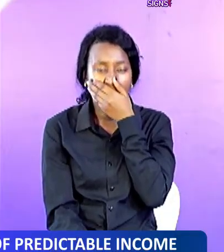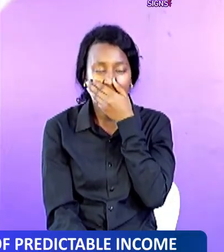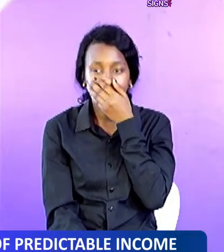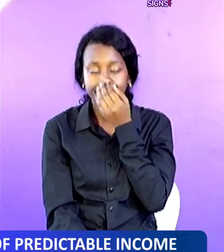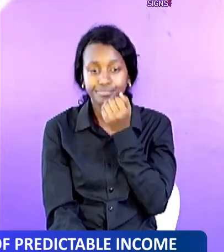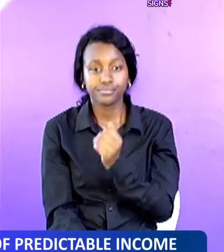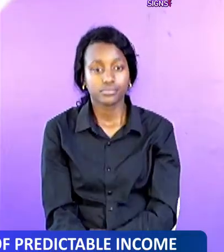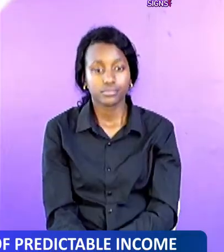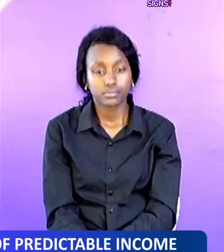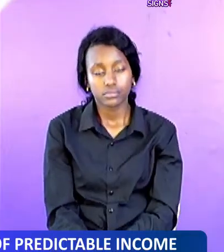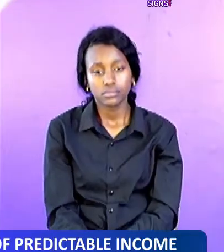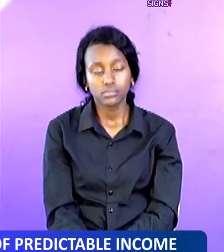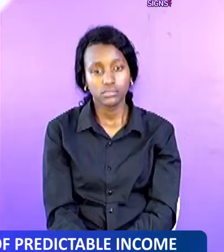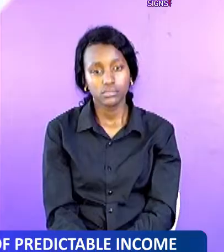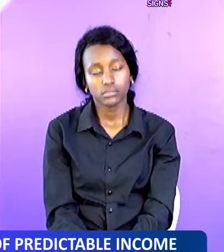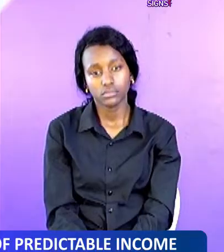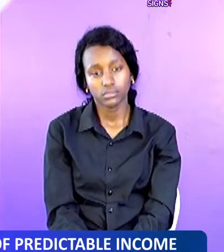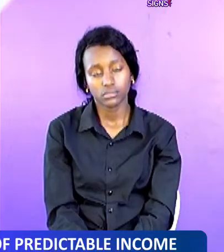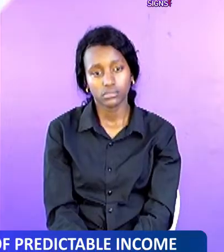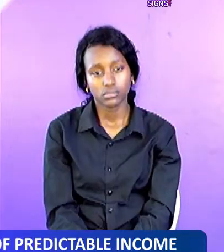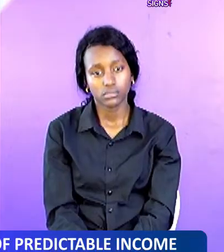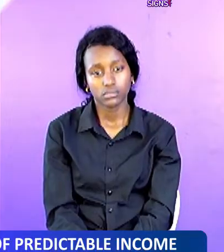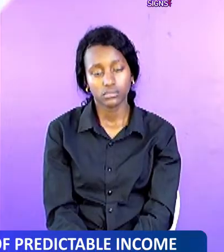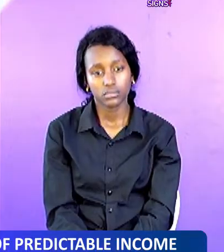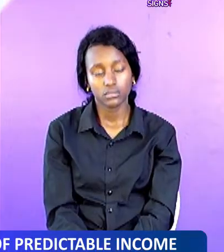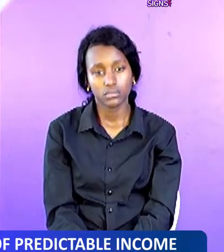have the likes, I think,